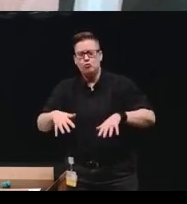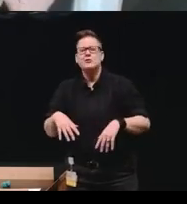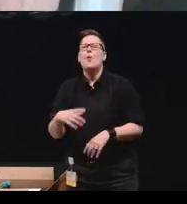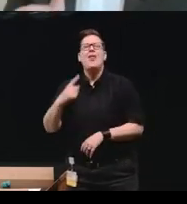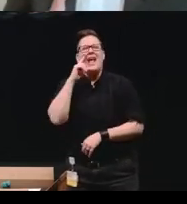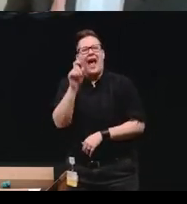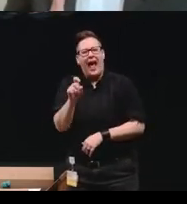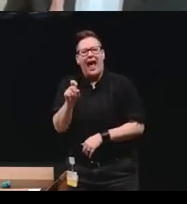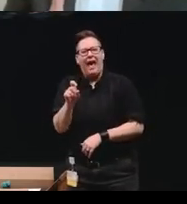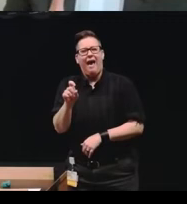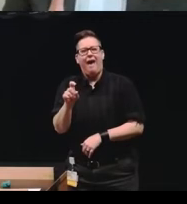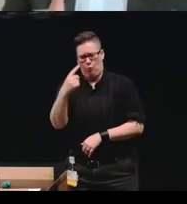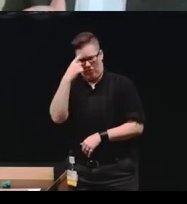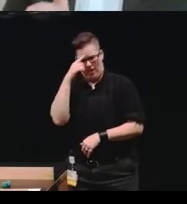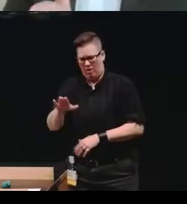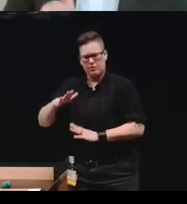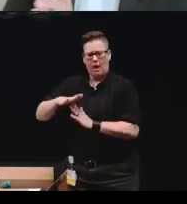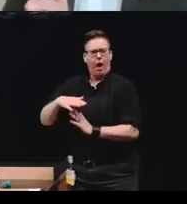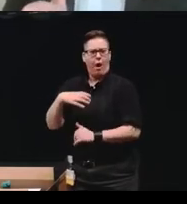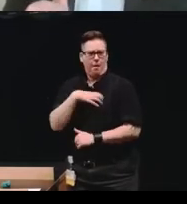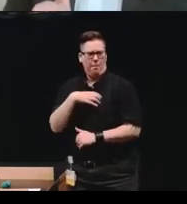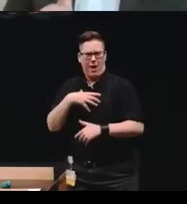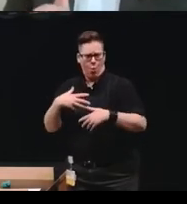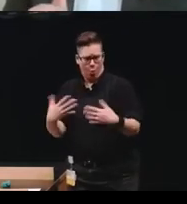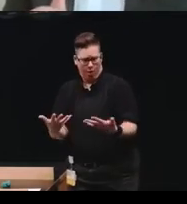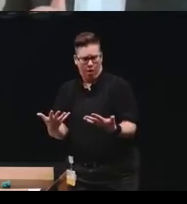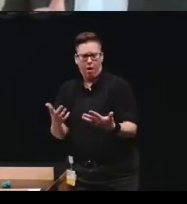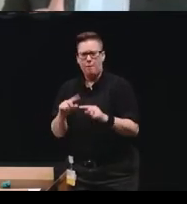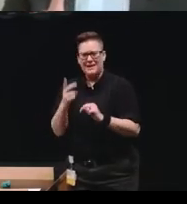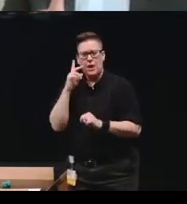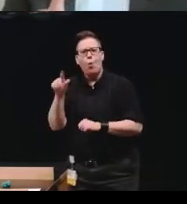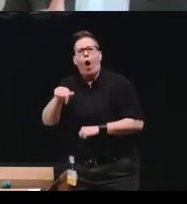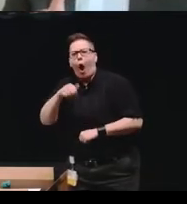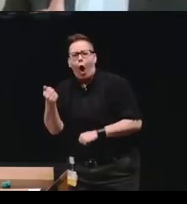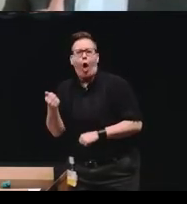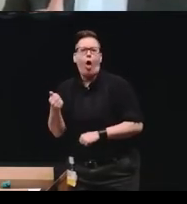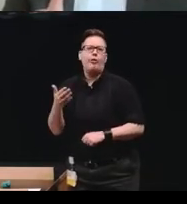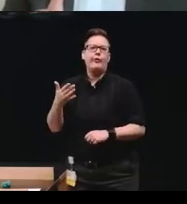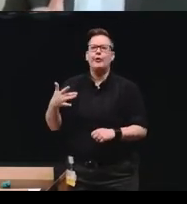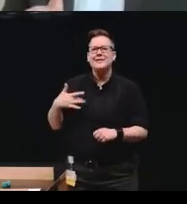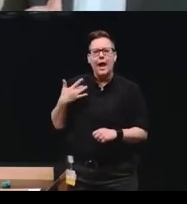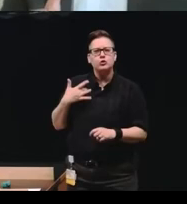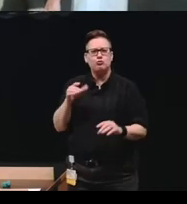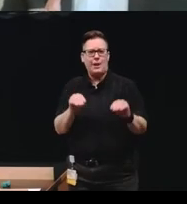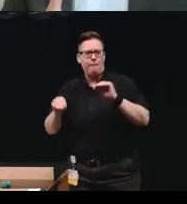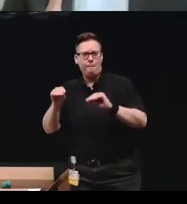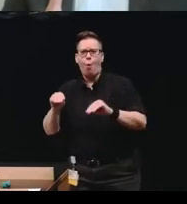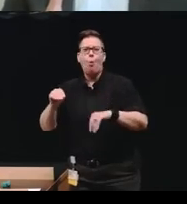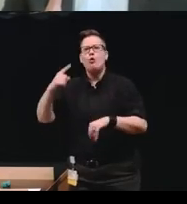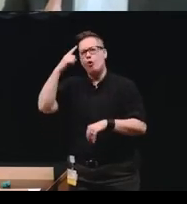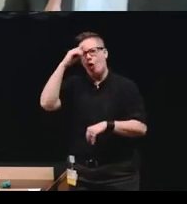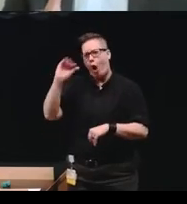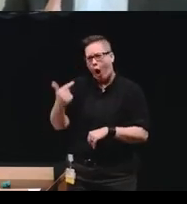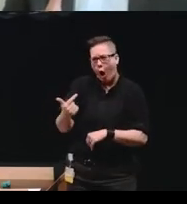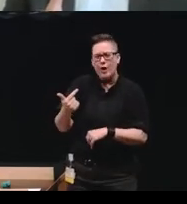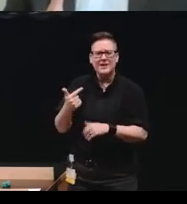think about their chief complaint, but assess what other sensory, motor, cognitive, and somatic symptoms